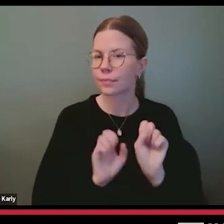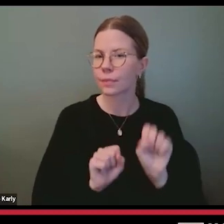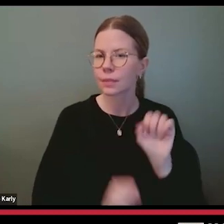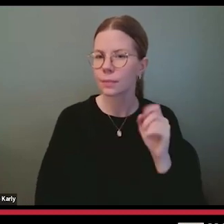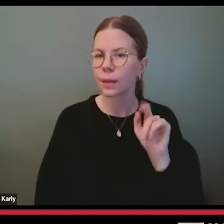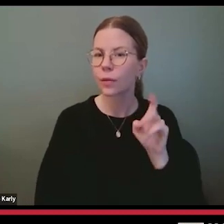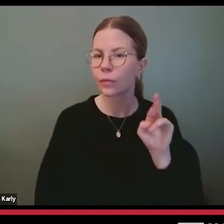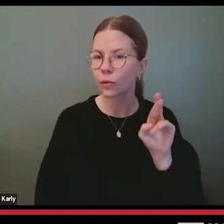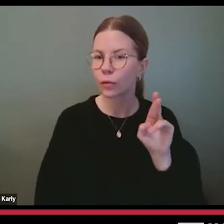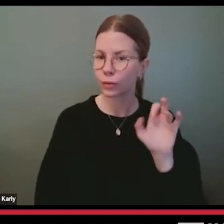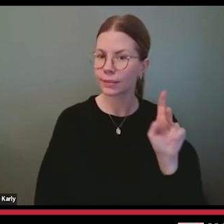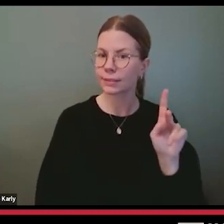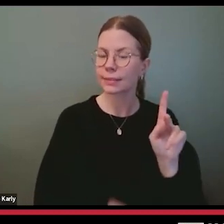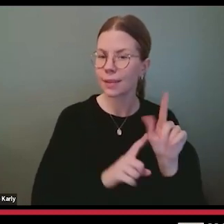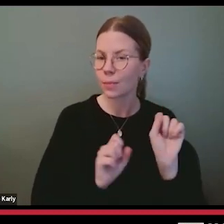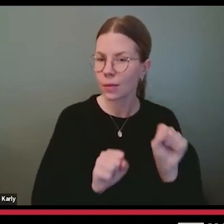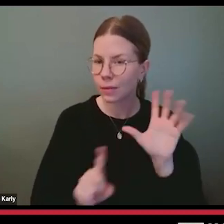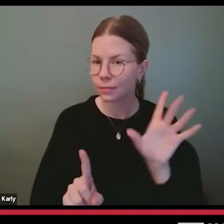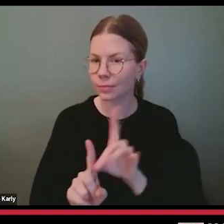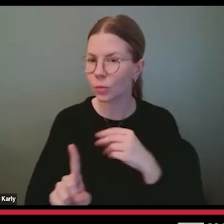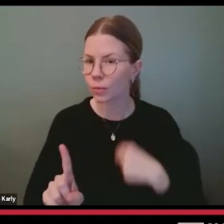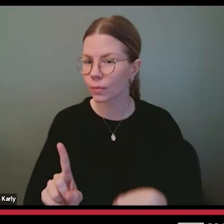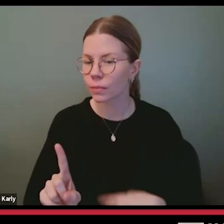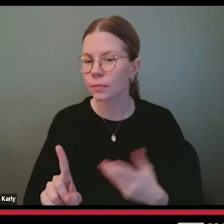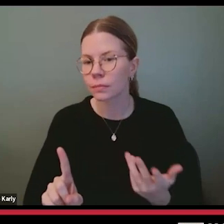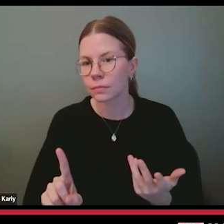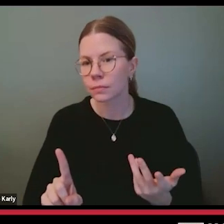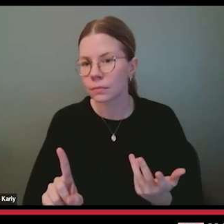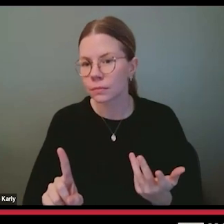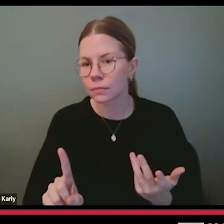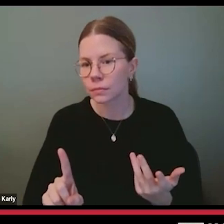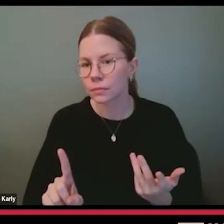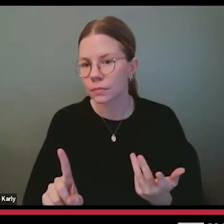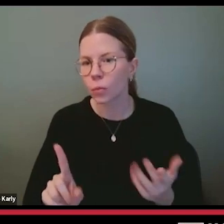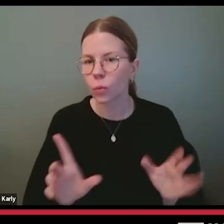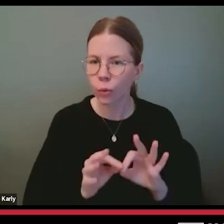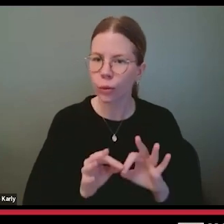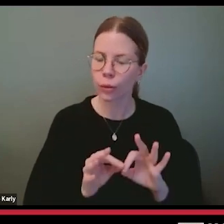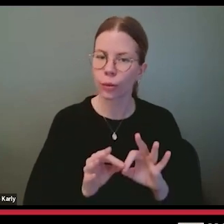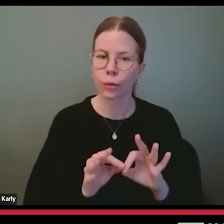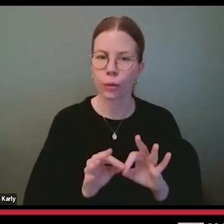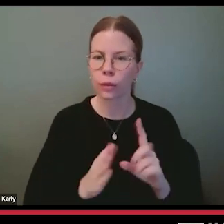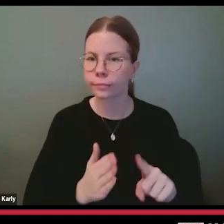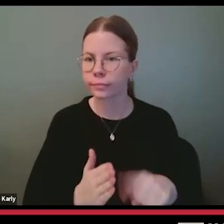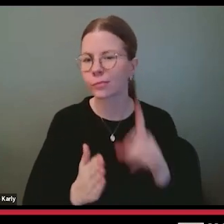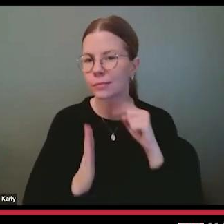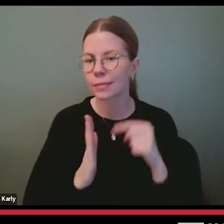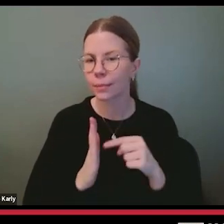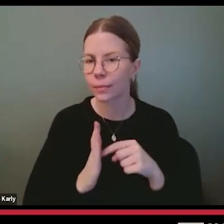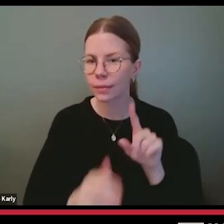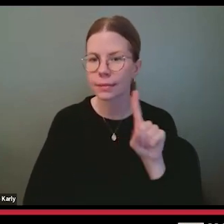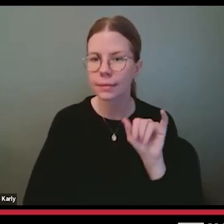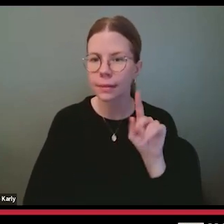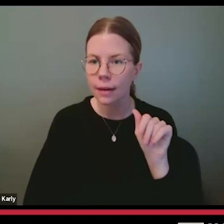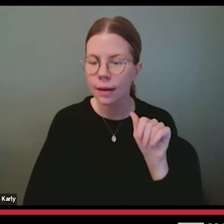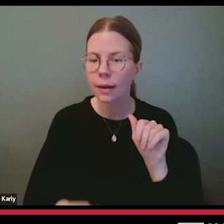discussion to be had. Something like Lassa fever or Nipah virus or Ebola virus, that